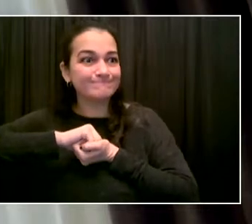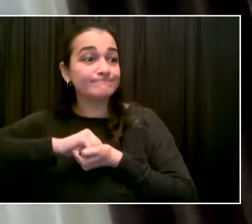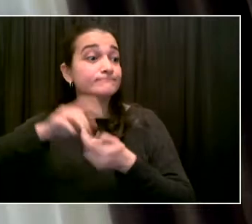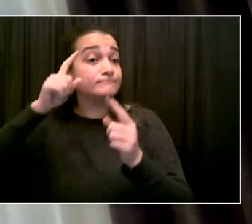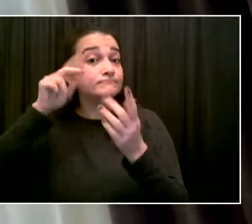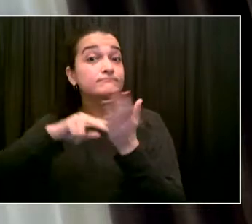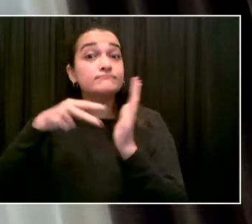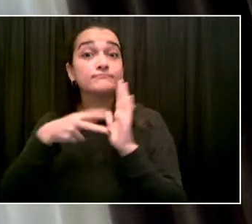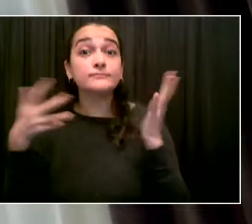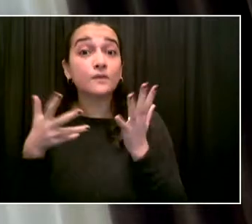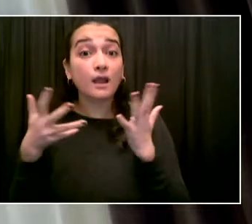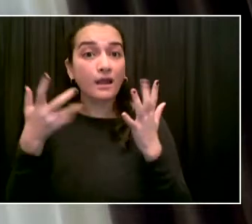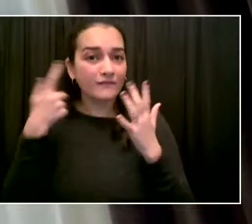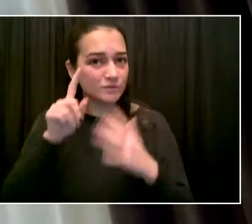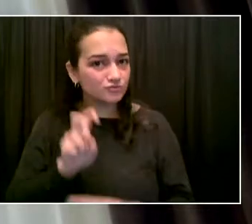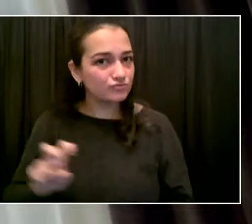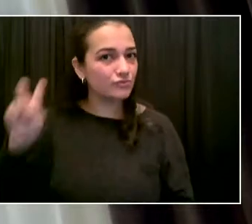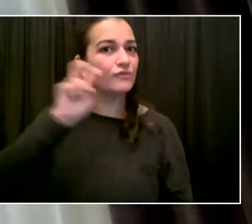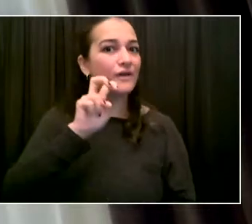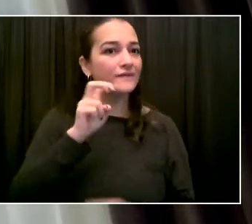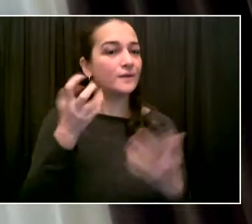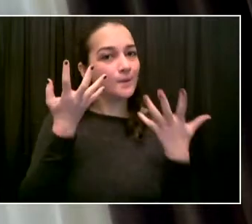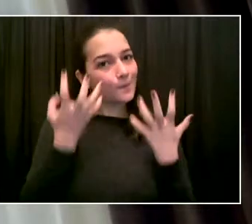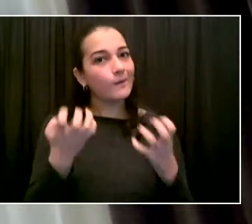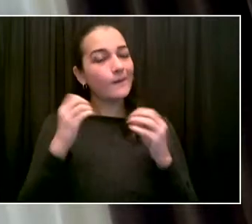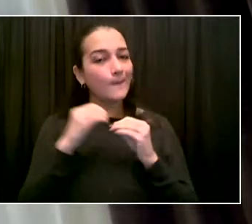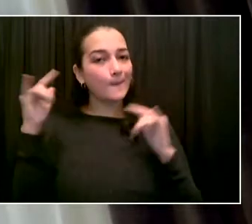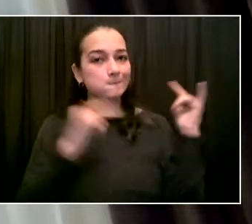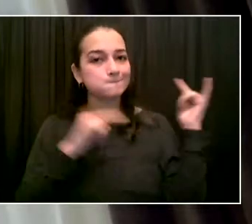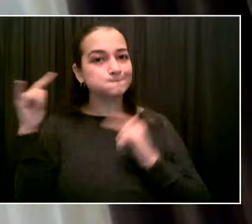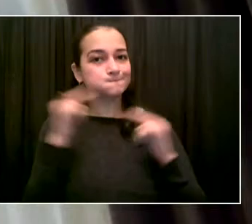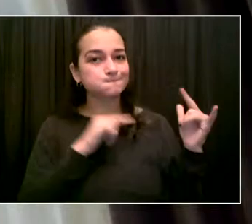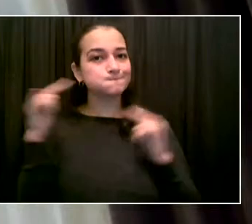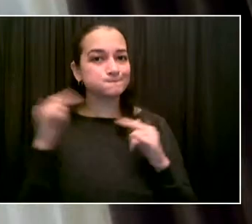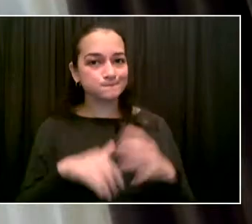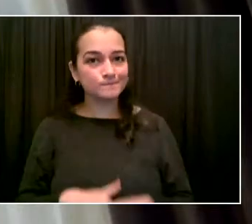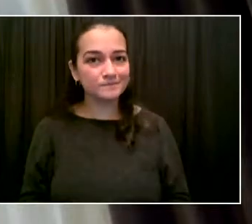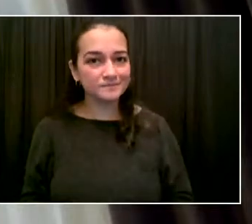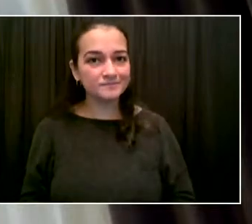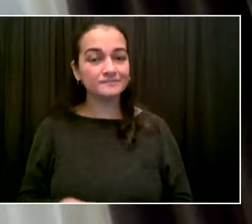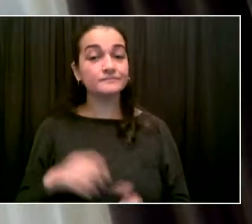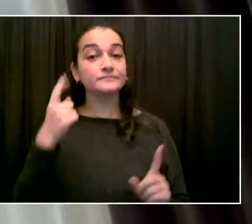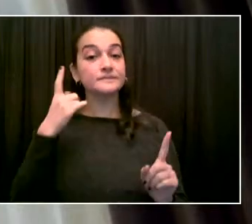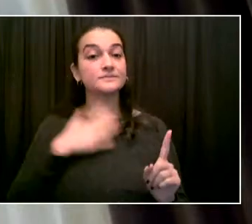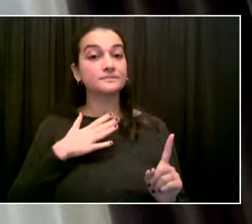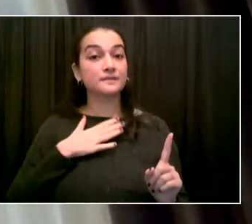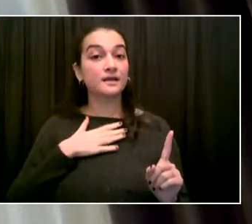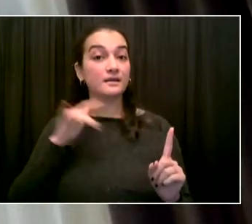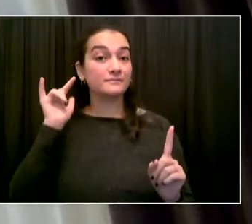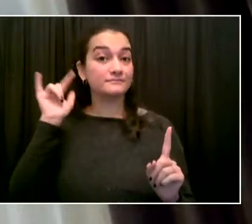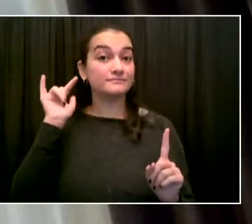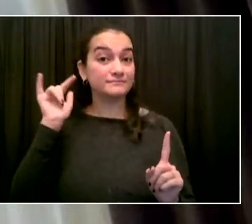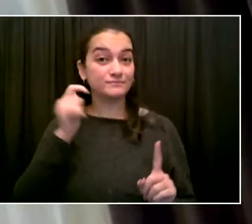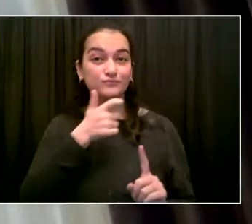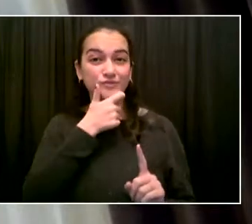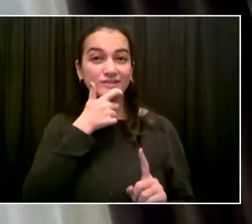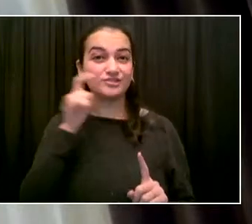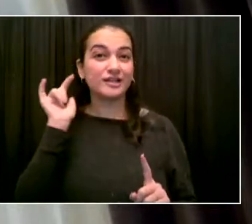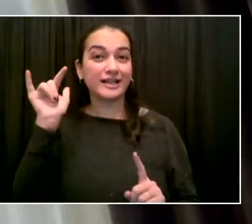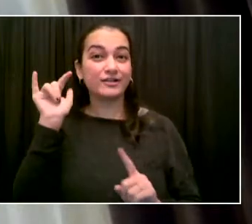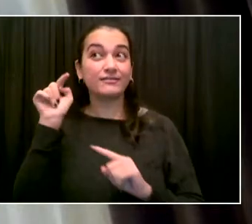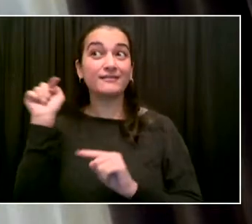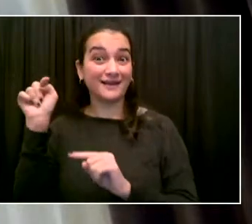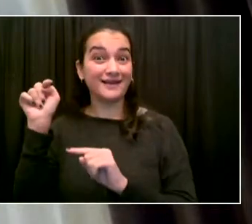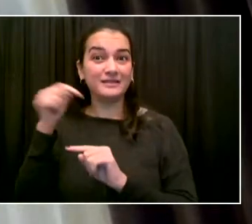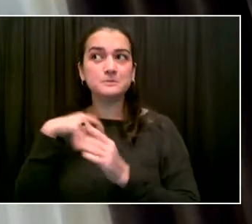important destination for British Airways and travellers overseas. So it was so special yesterday to be part